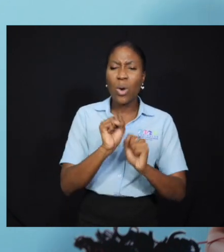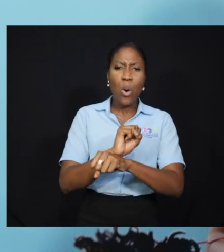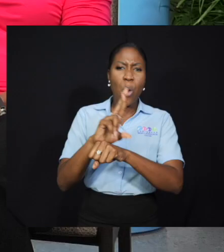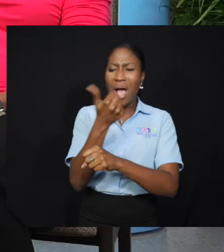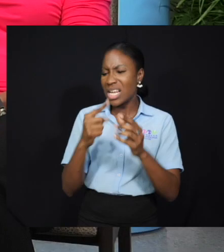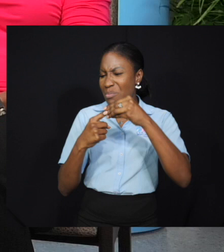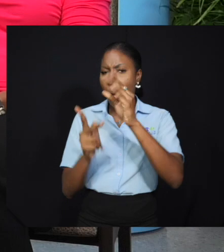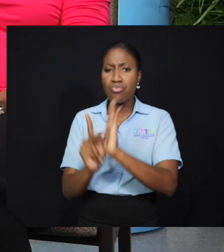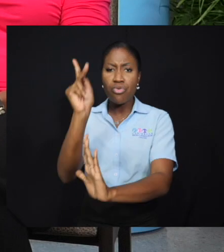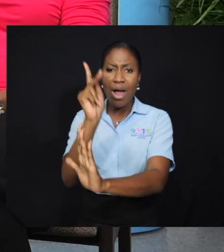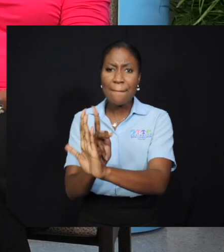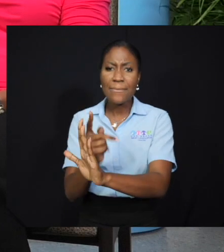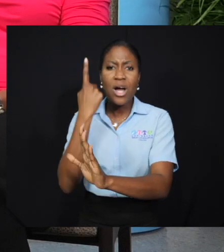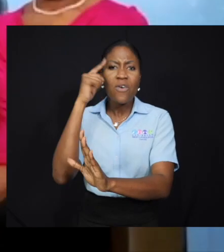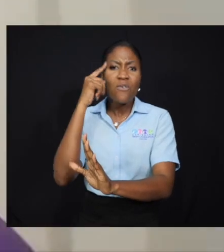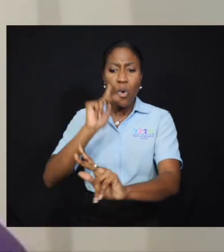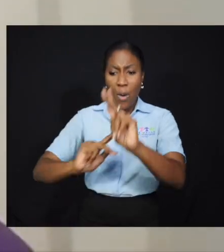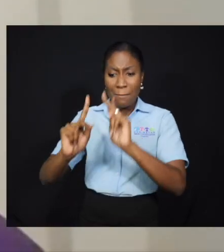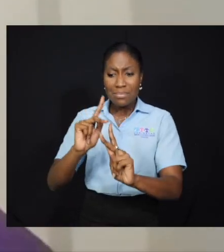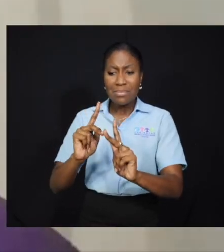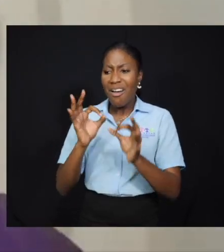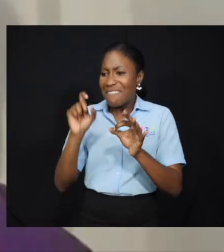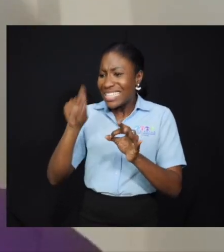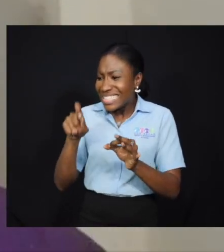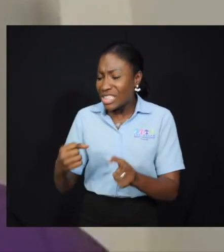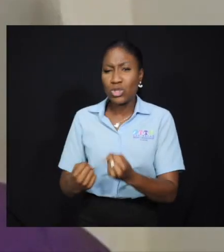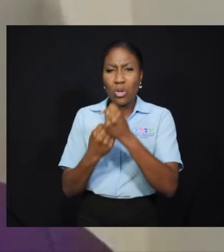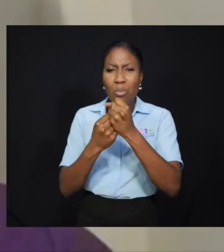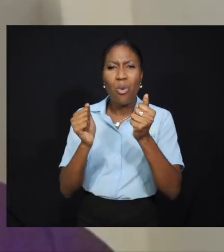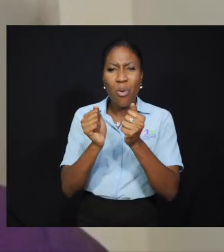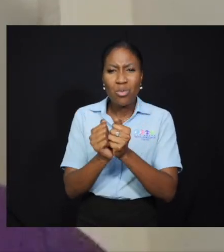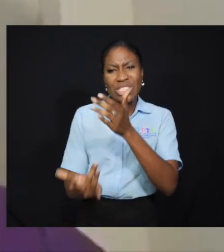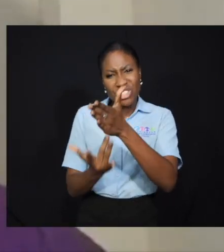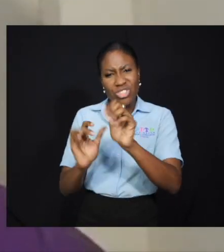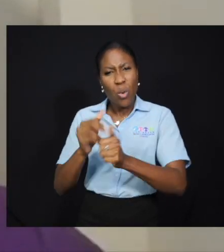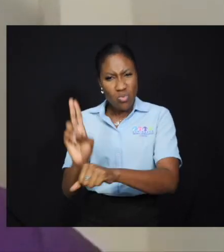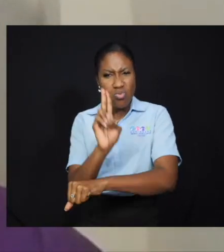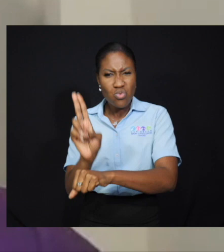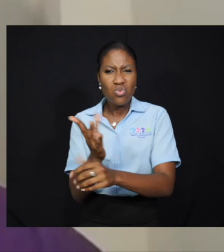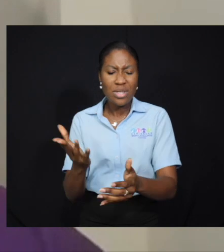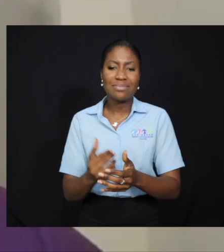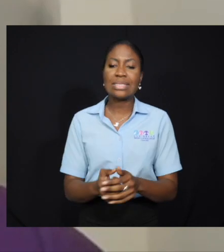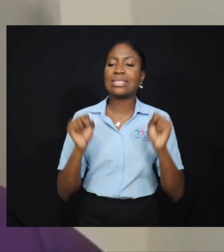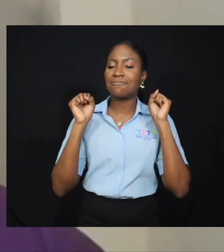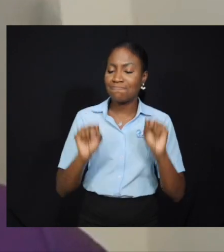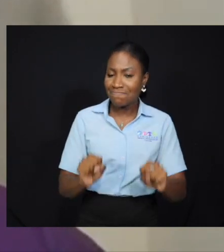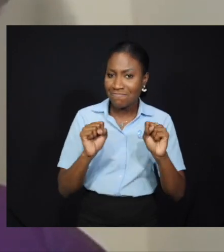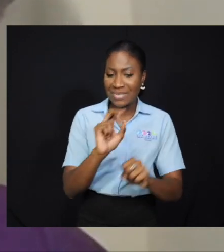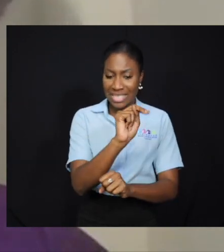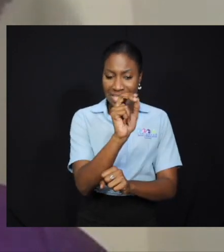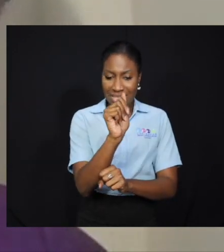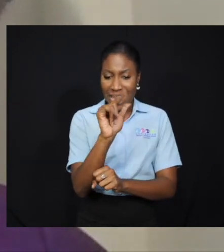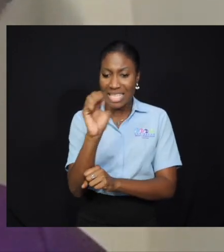new digital environment? Okay, definitely. NALIS has several programs that support coping. One